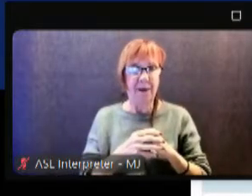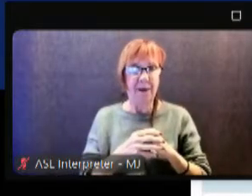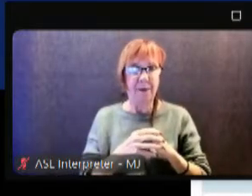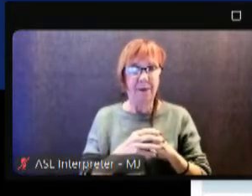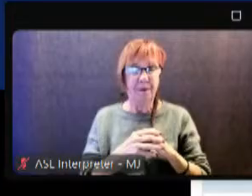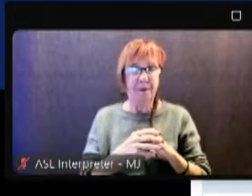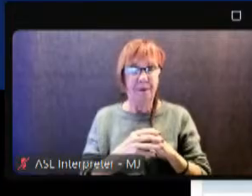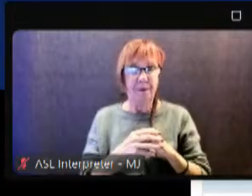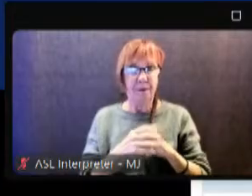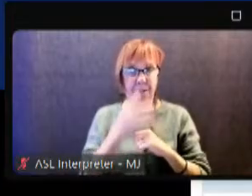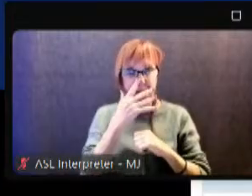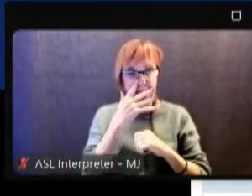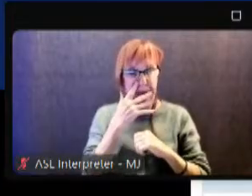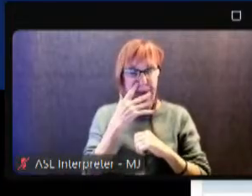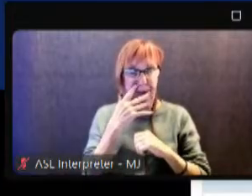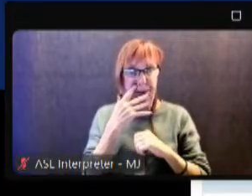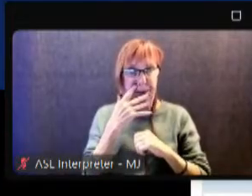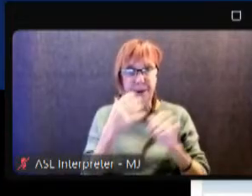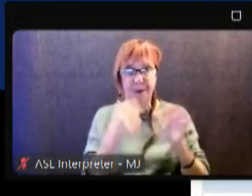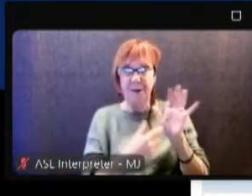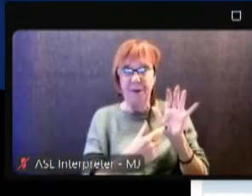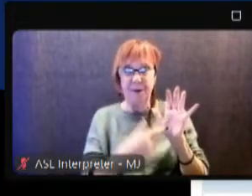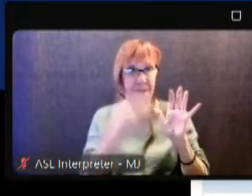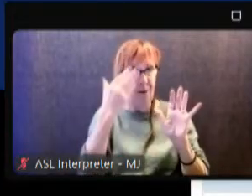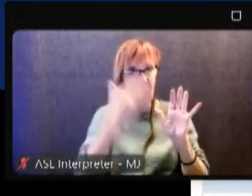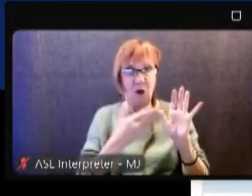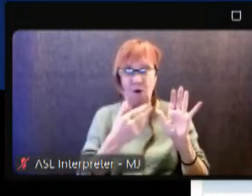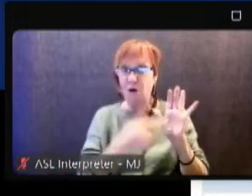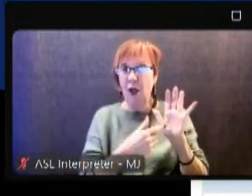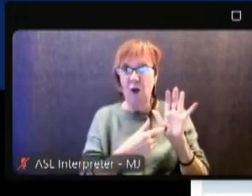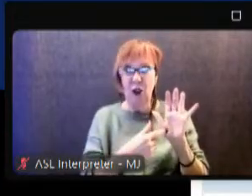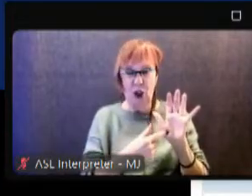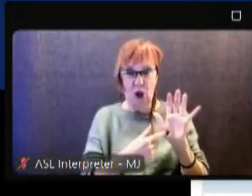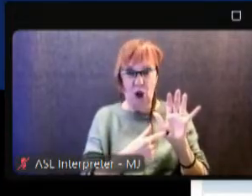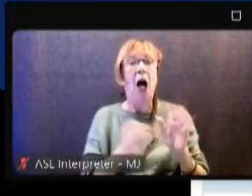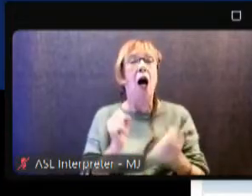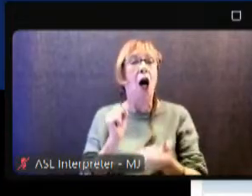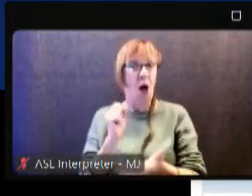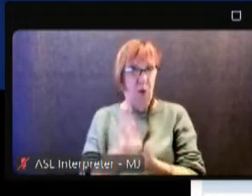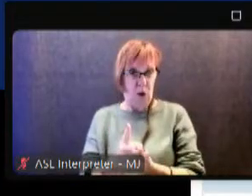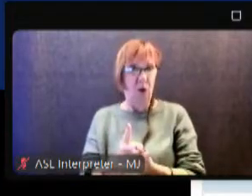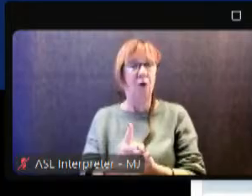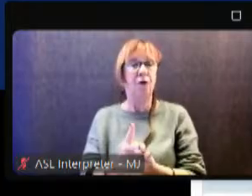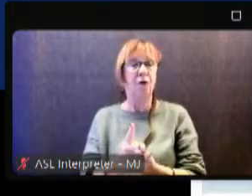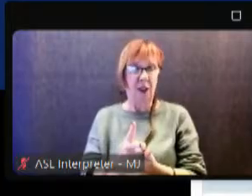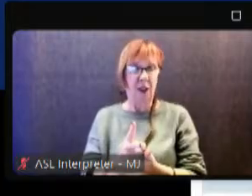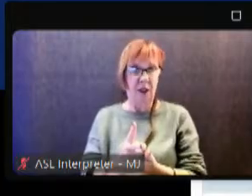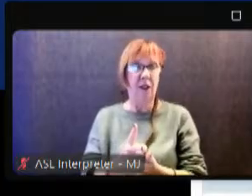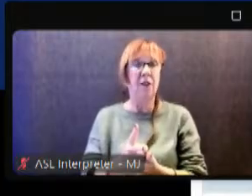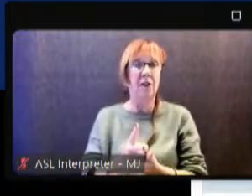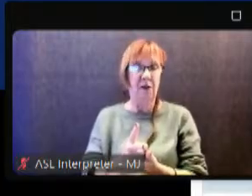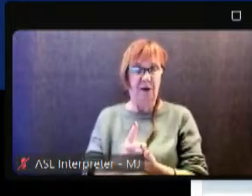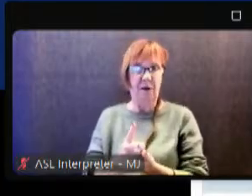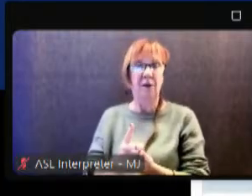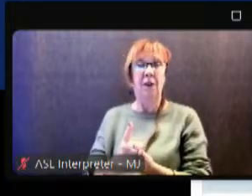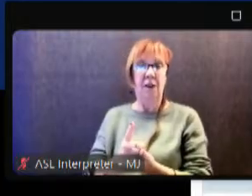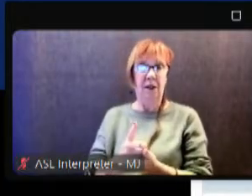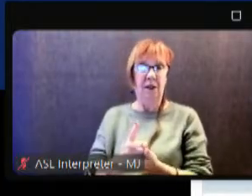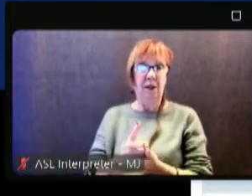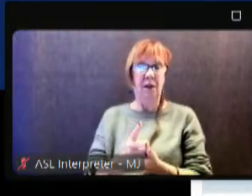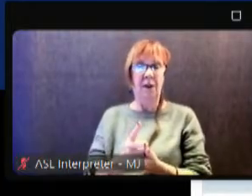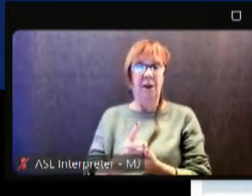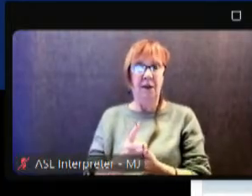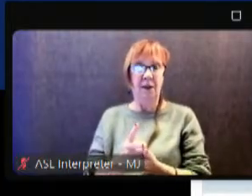And you'll be able to see right here on the front page, you'll be able to see that this has been approved. In this case, this particular sample has been approved, the misfortune and